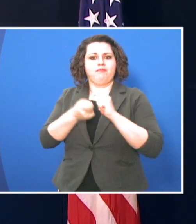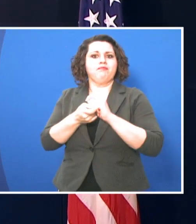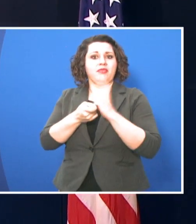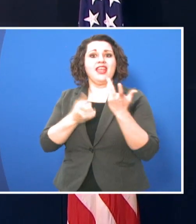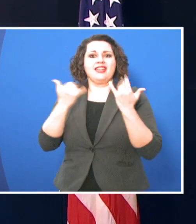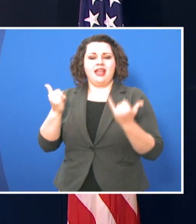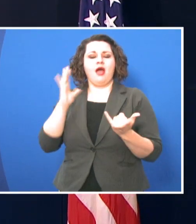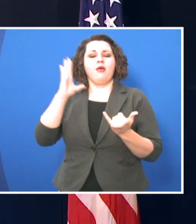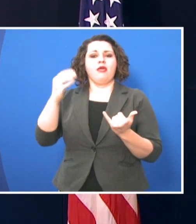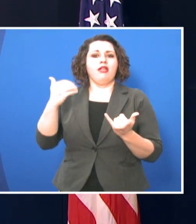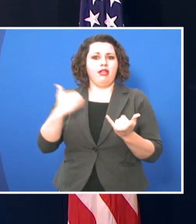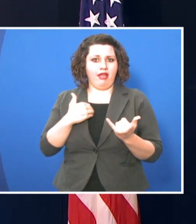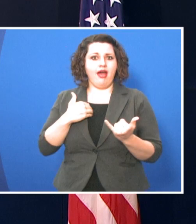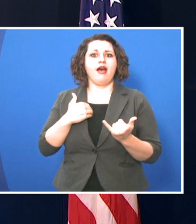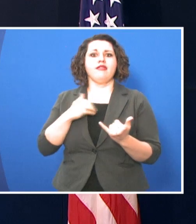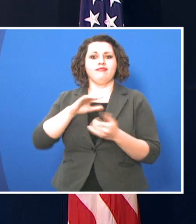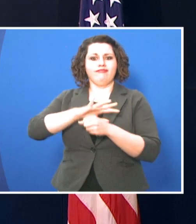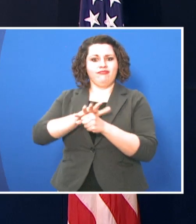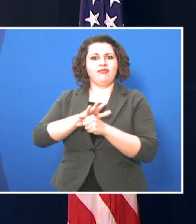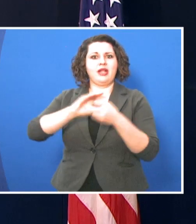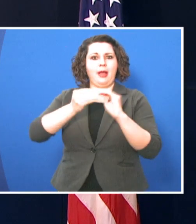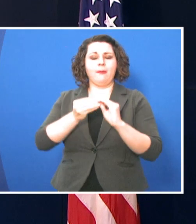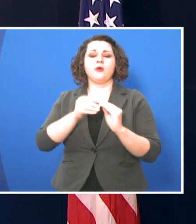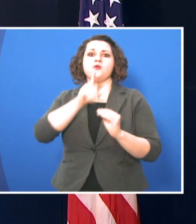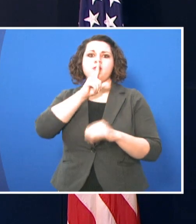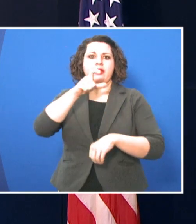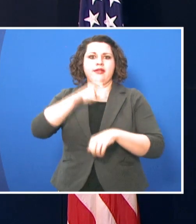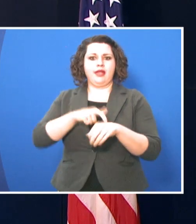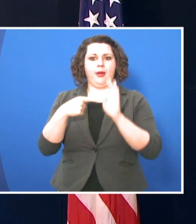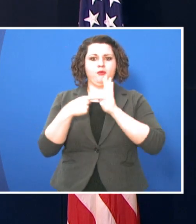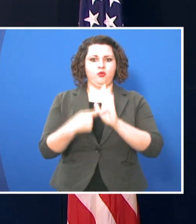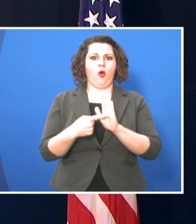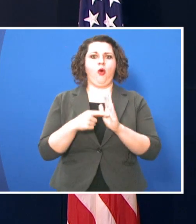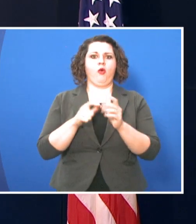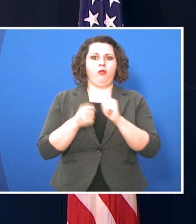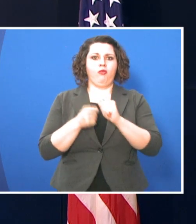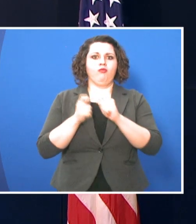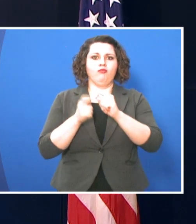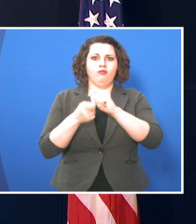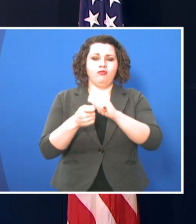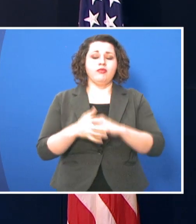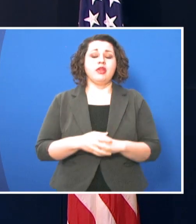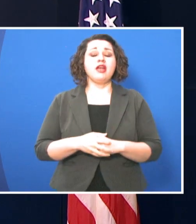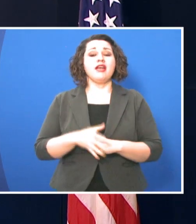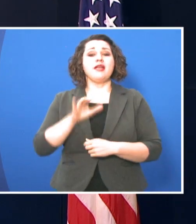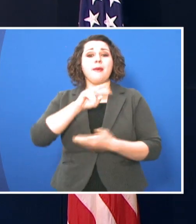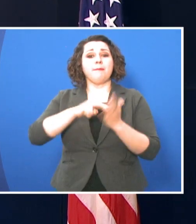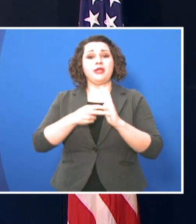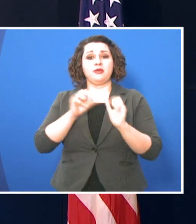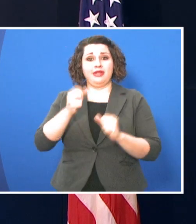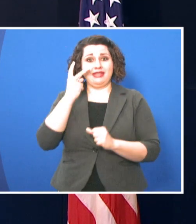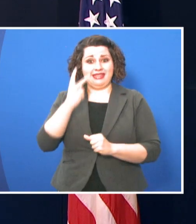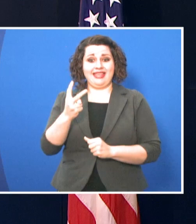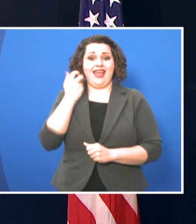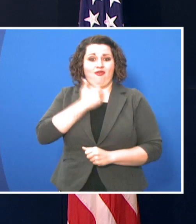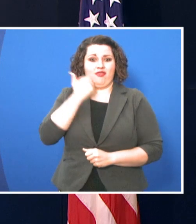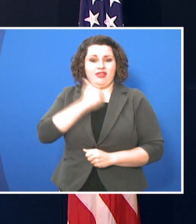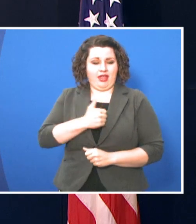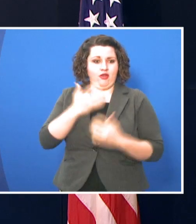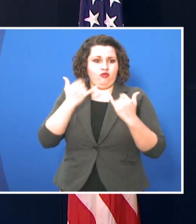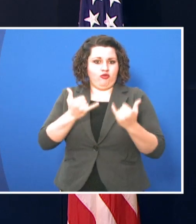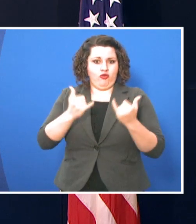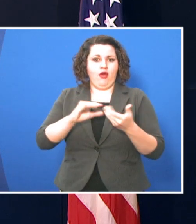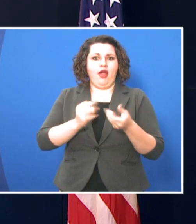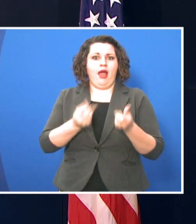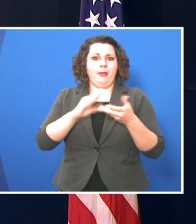Iowa's COVID-19 numbers in real time. The latest update allows you to see case counts for the current day and look back